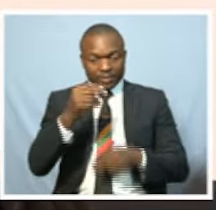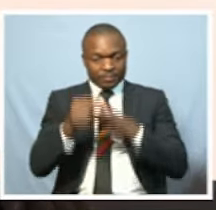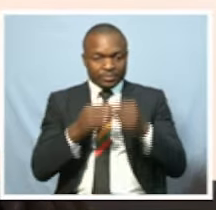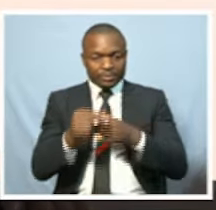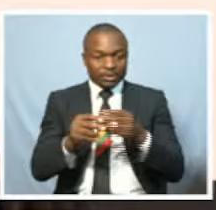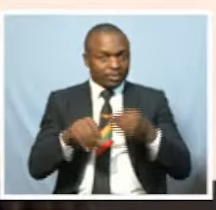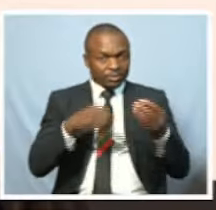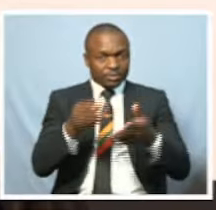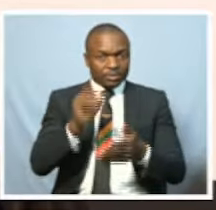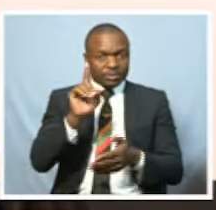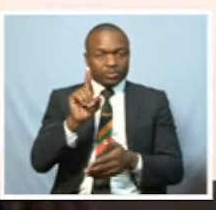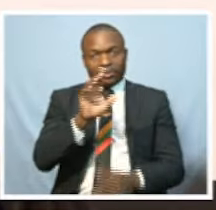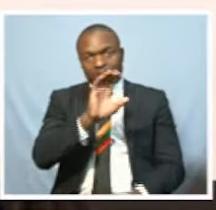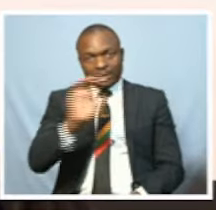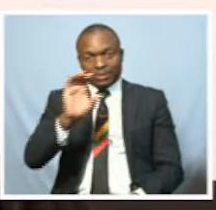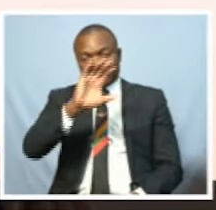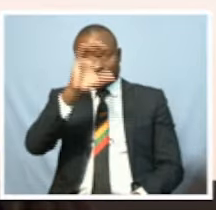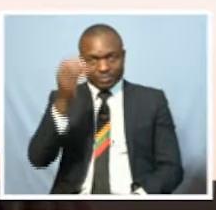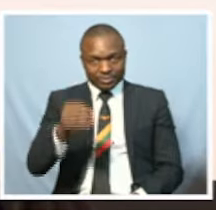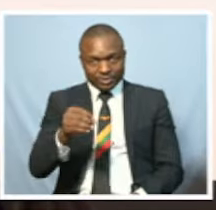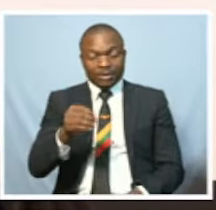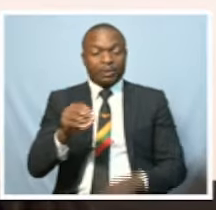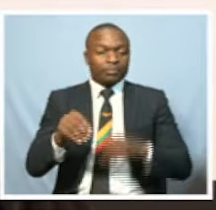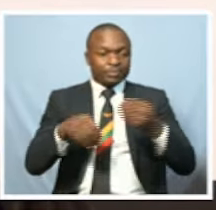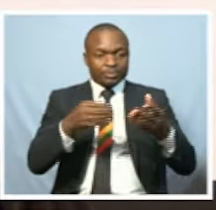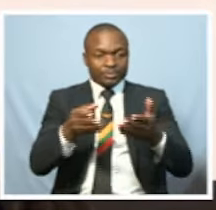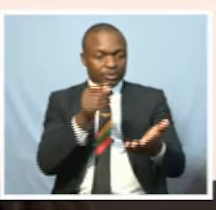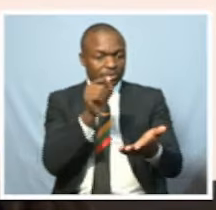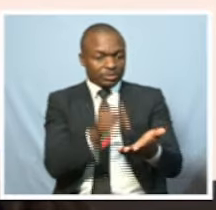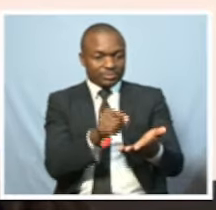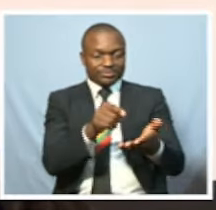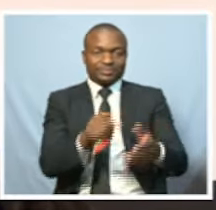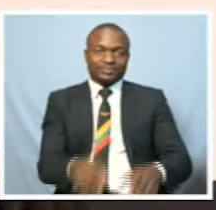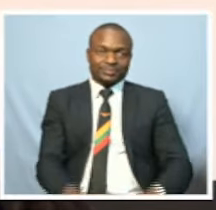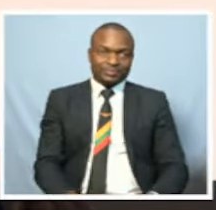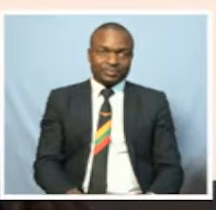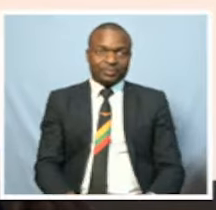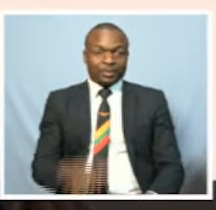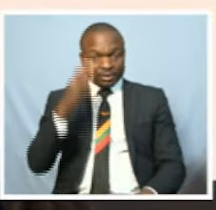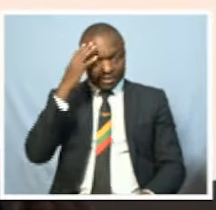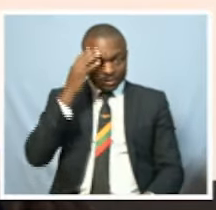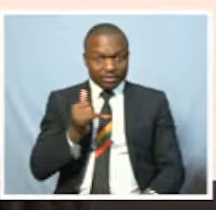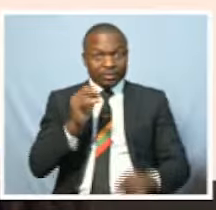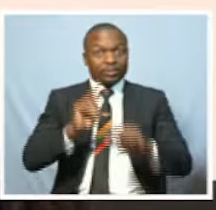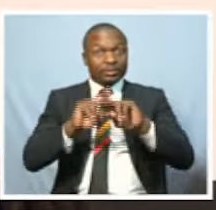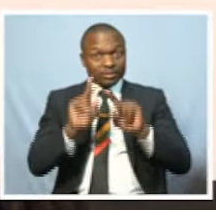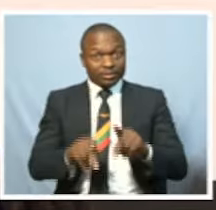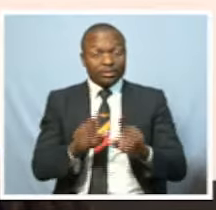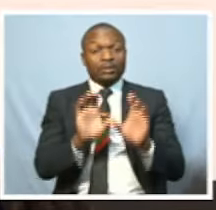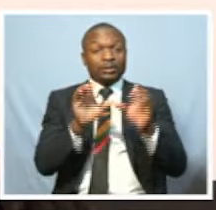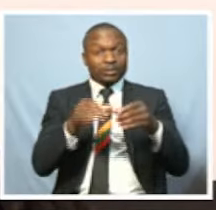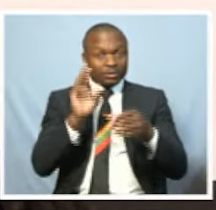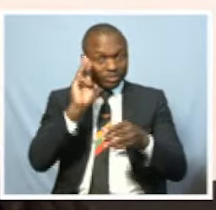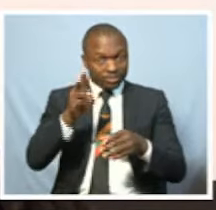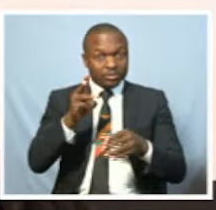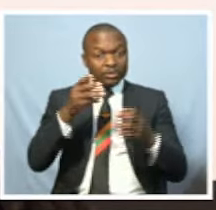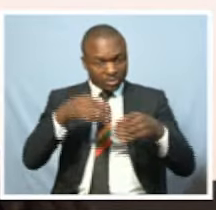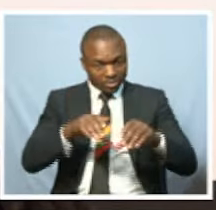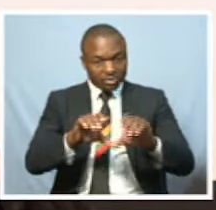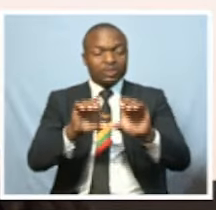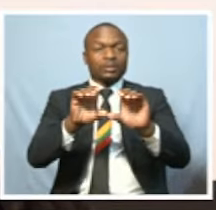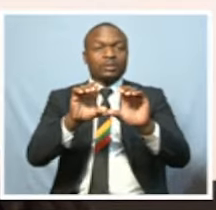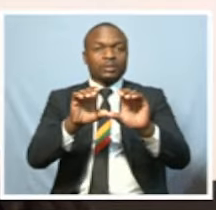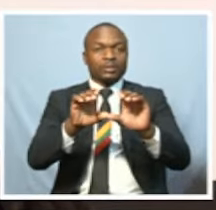we spent 100% expenditure on this one. That's why, Chair, we are saying the Council shall endeavor to